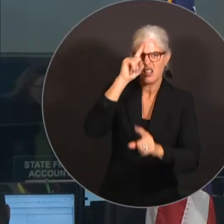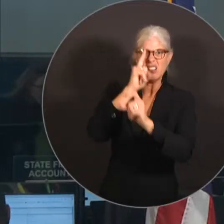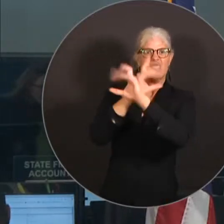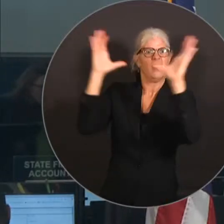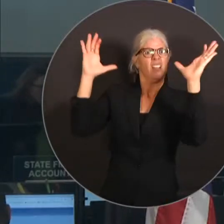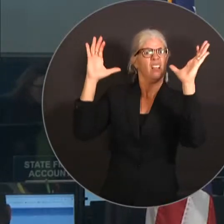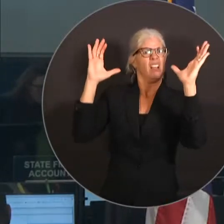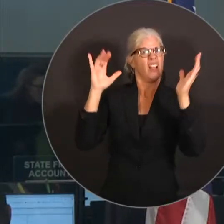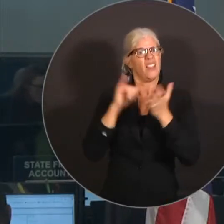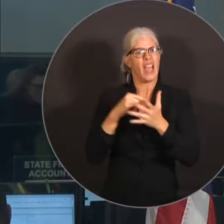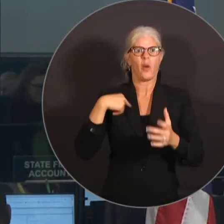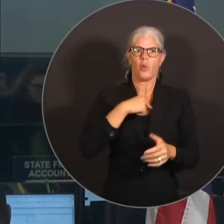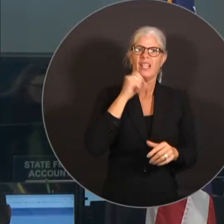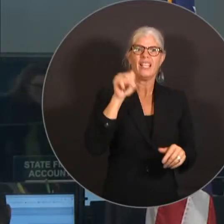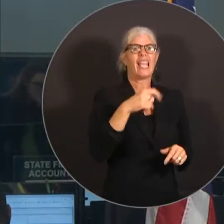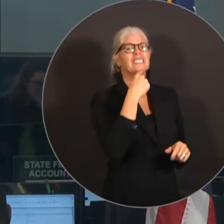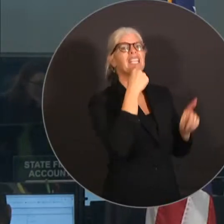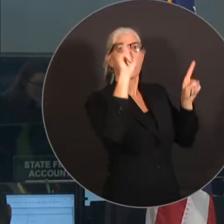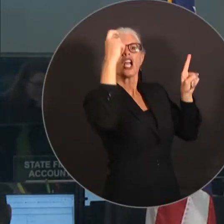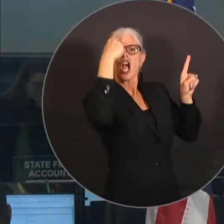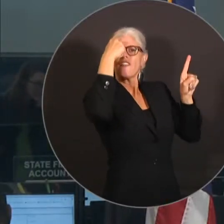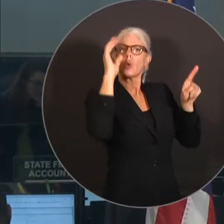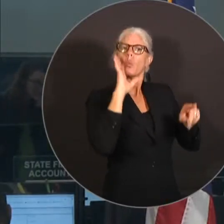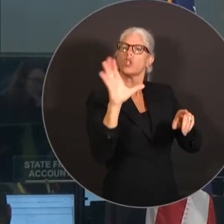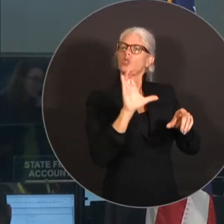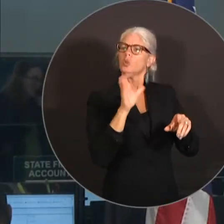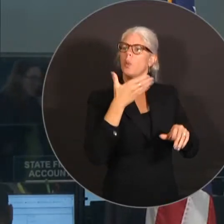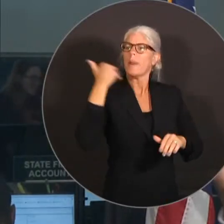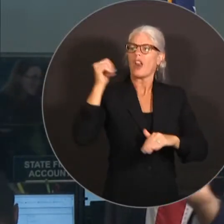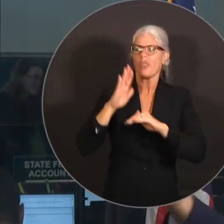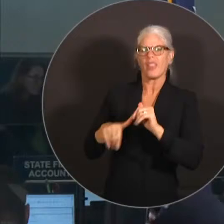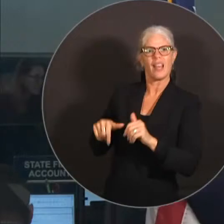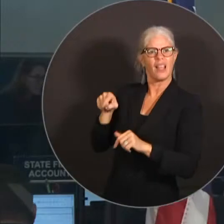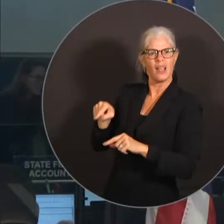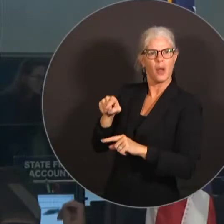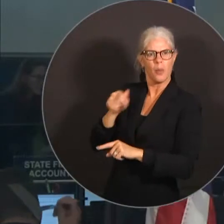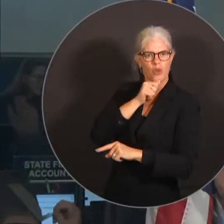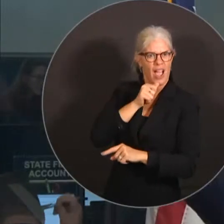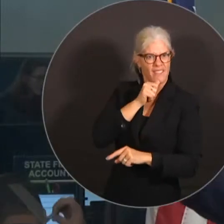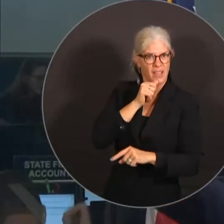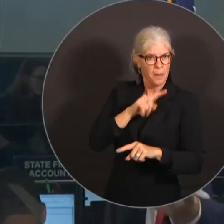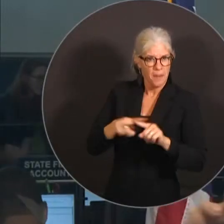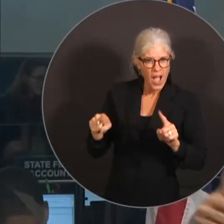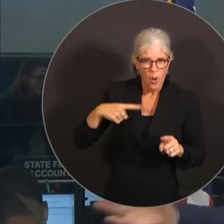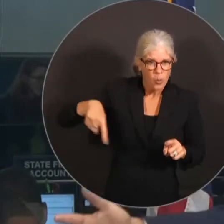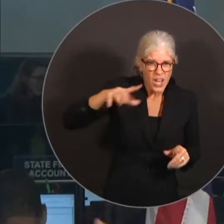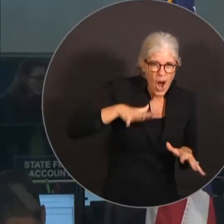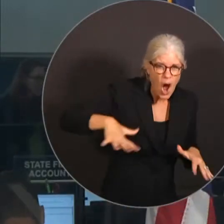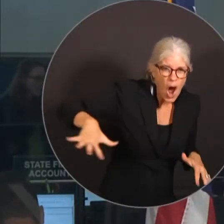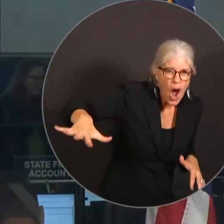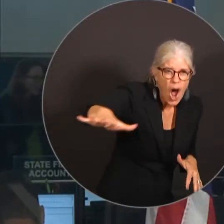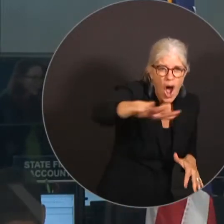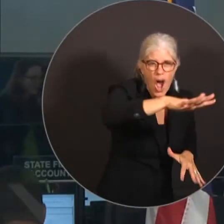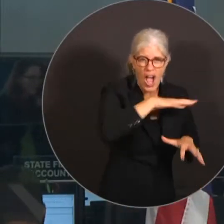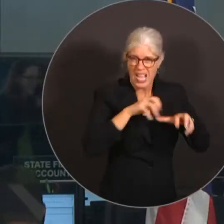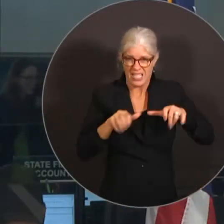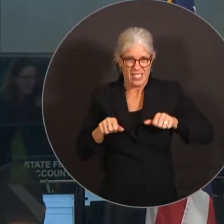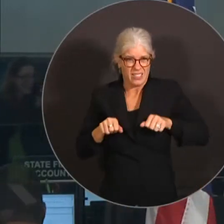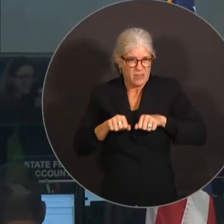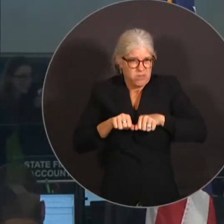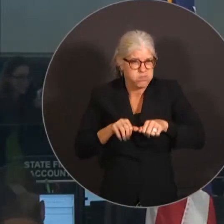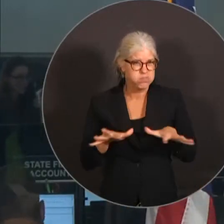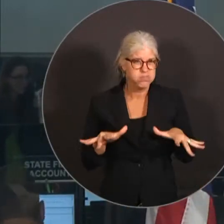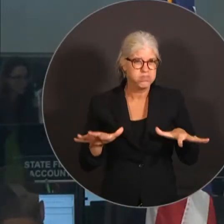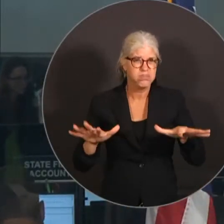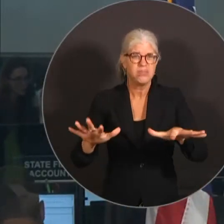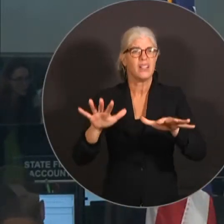that government would do better than private. But when we took all our trucks, they're all over the state doing all this stuff at the normal